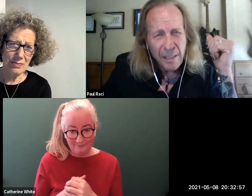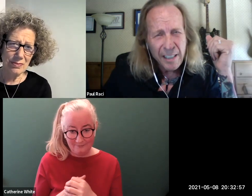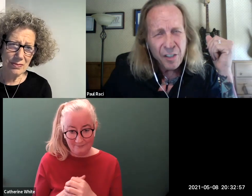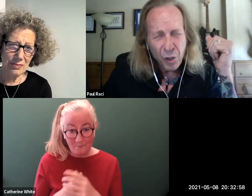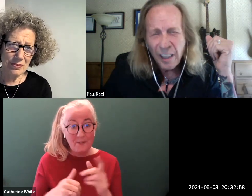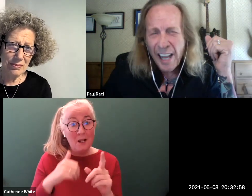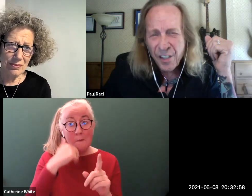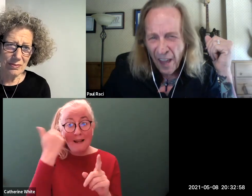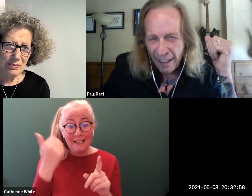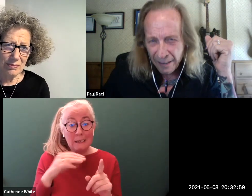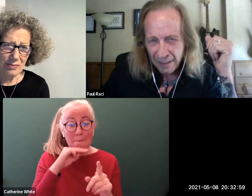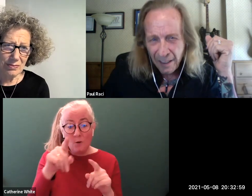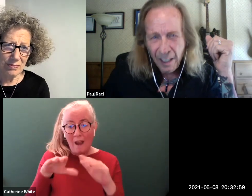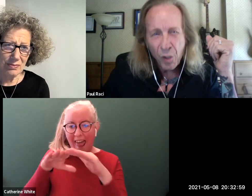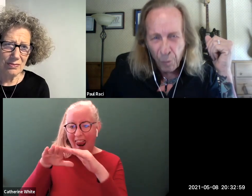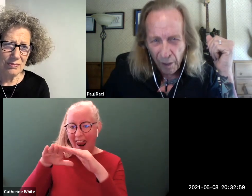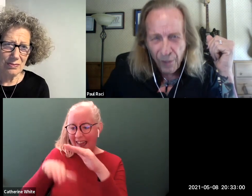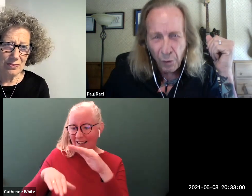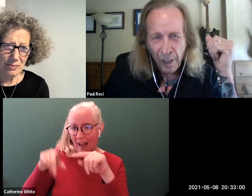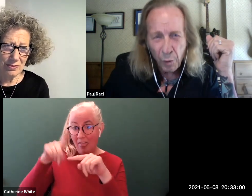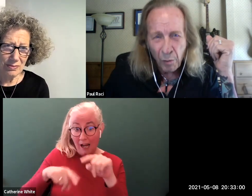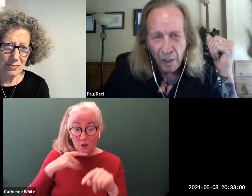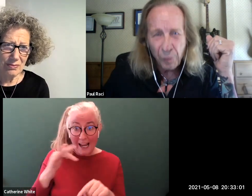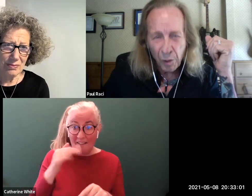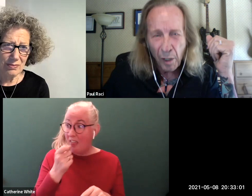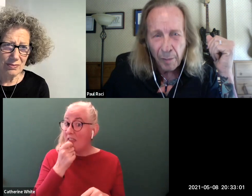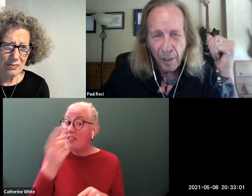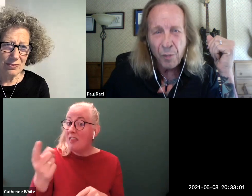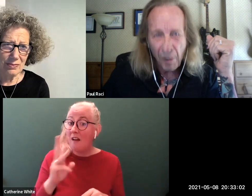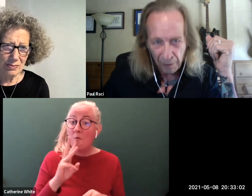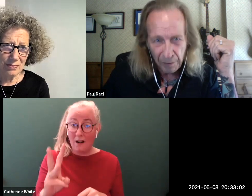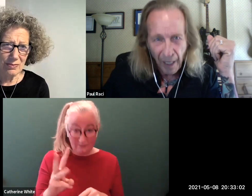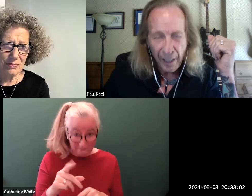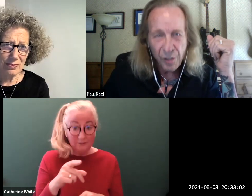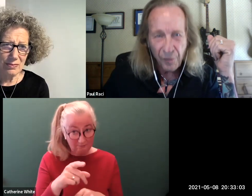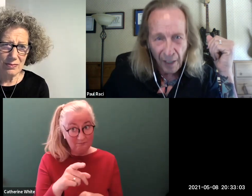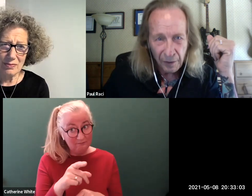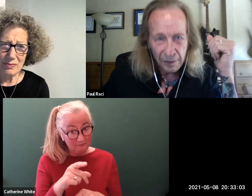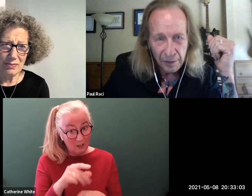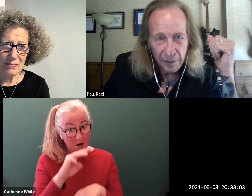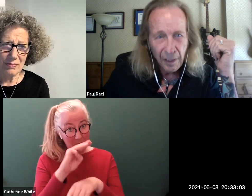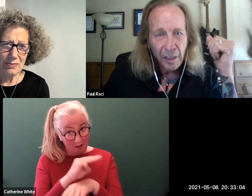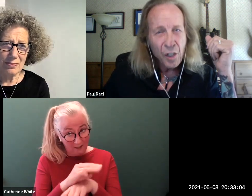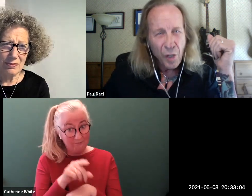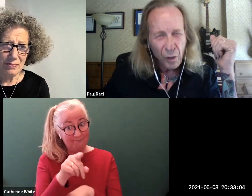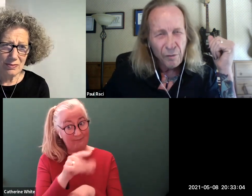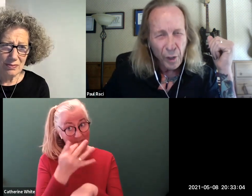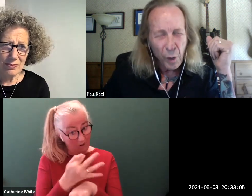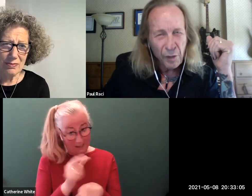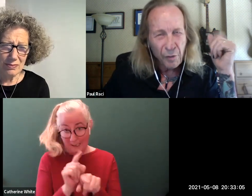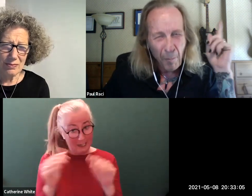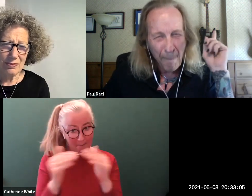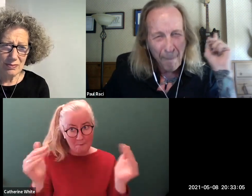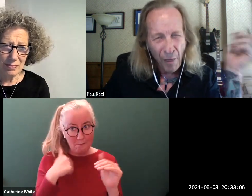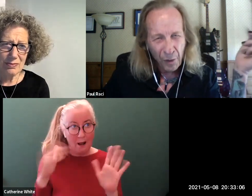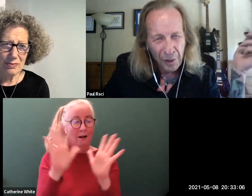it means you're less than. So if you want to throw that word around, throw it around about your mother and your father. So I learned very quickly